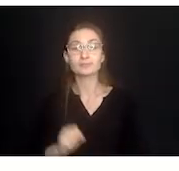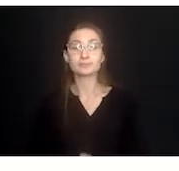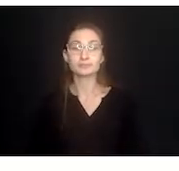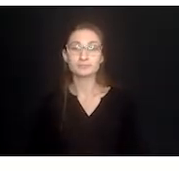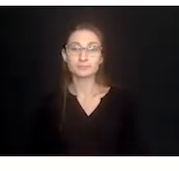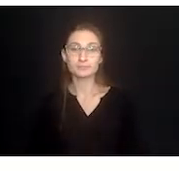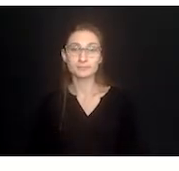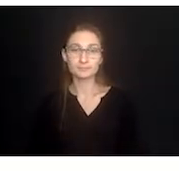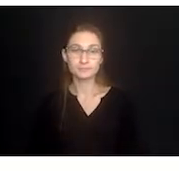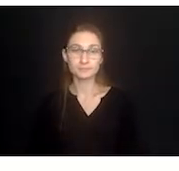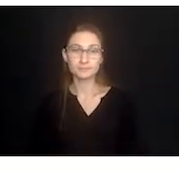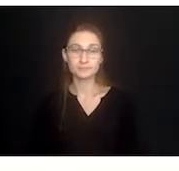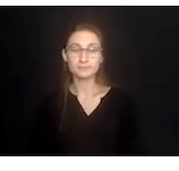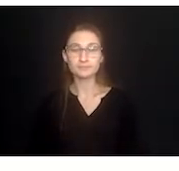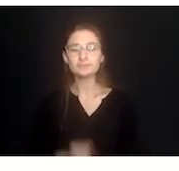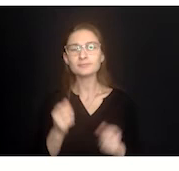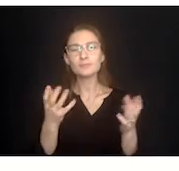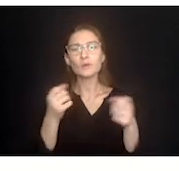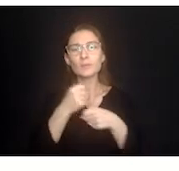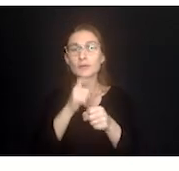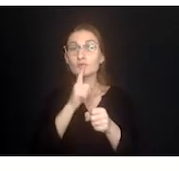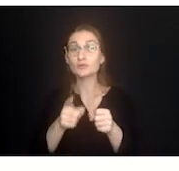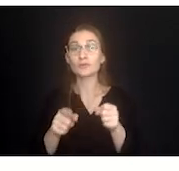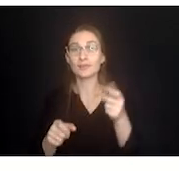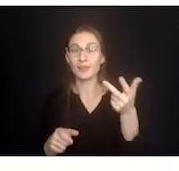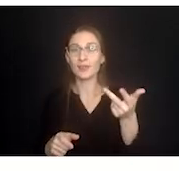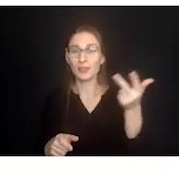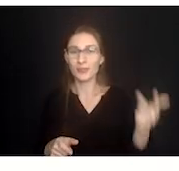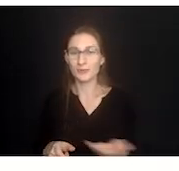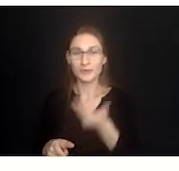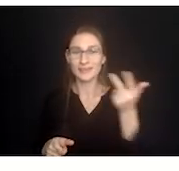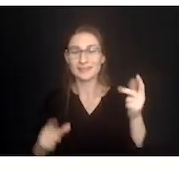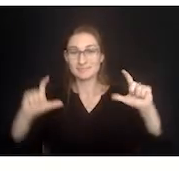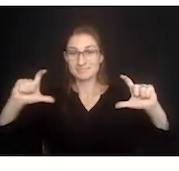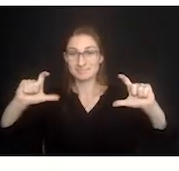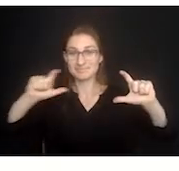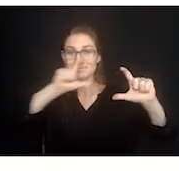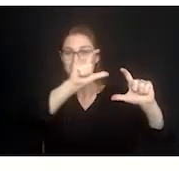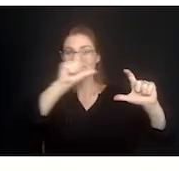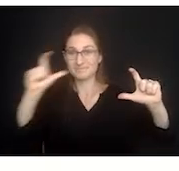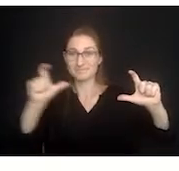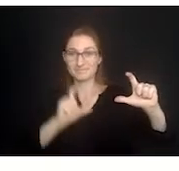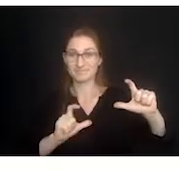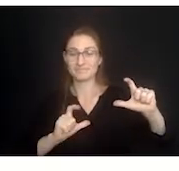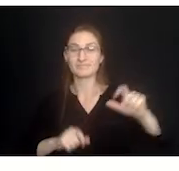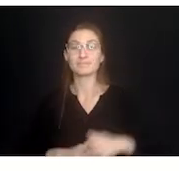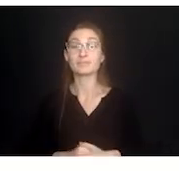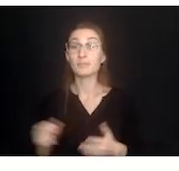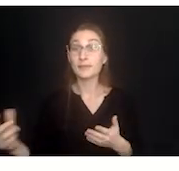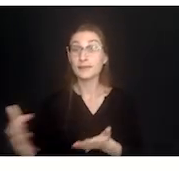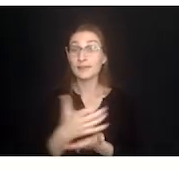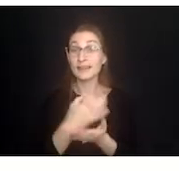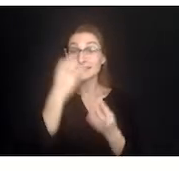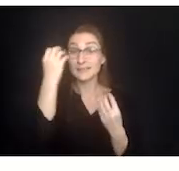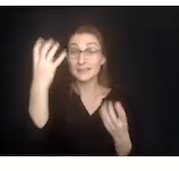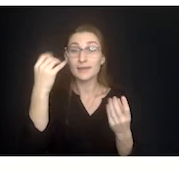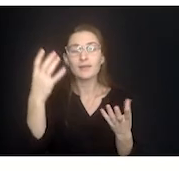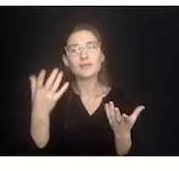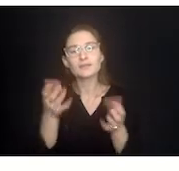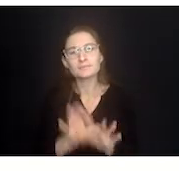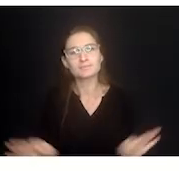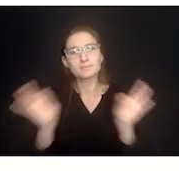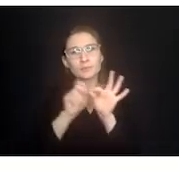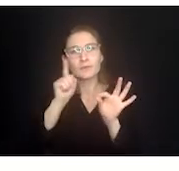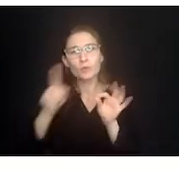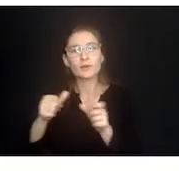Managing the positive behavior support plan. So we want to make sure we're doing all three of these things because continuing to collect data